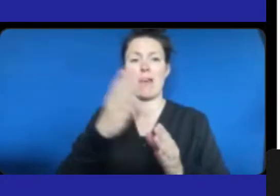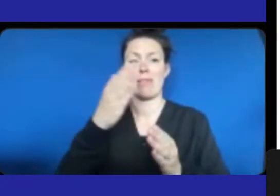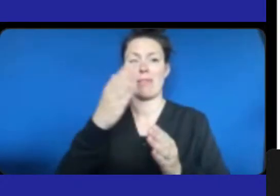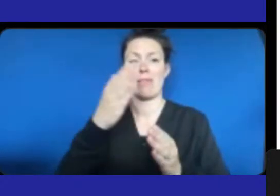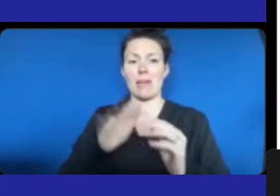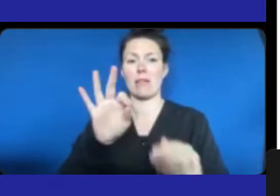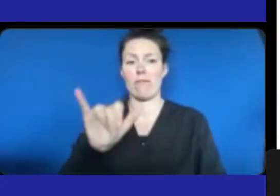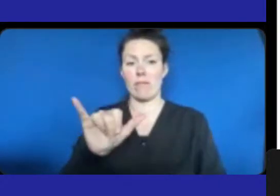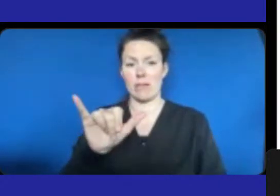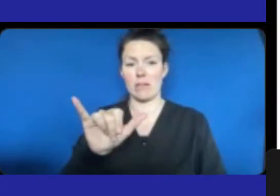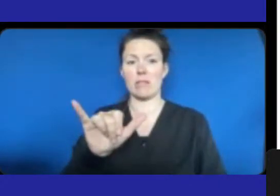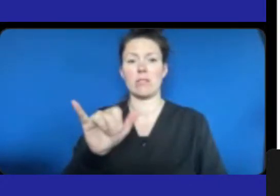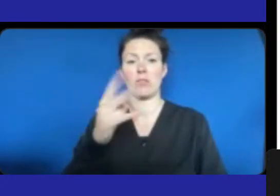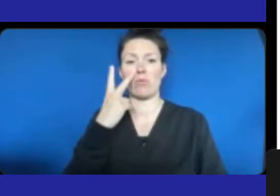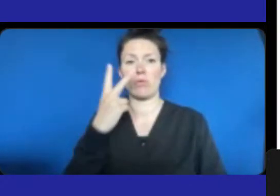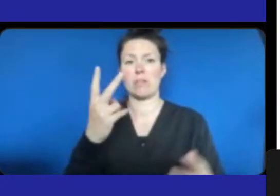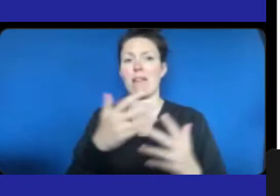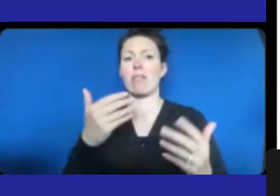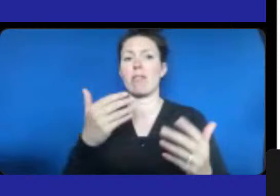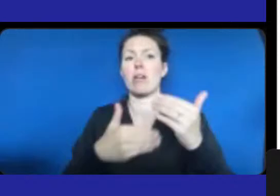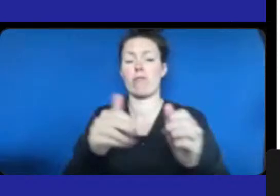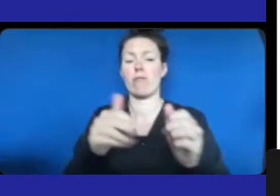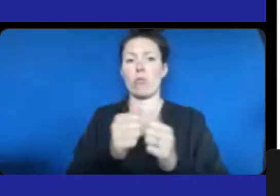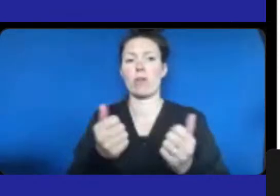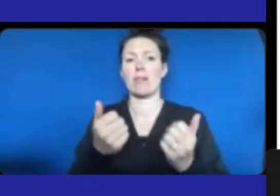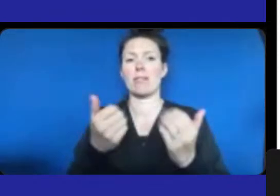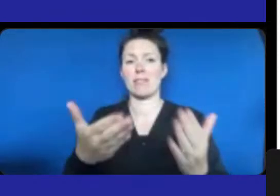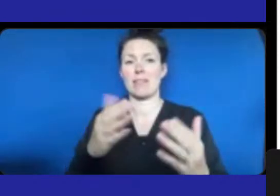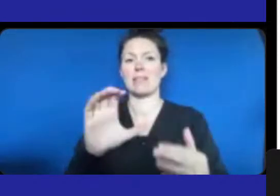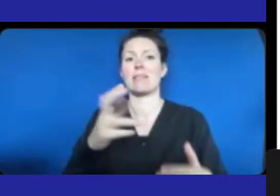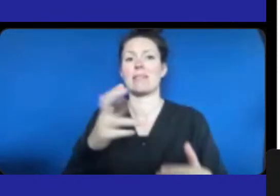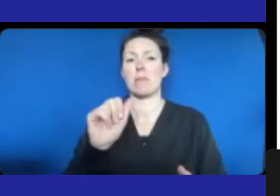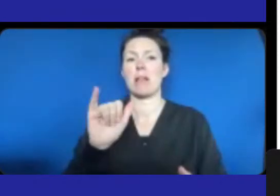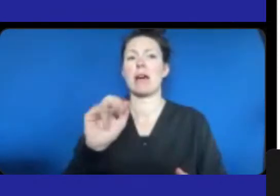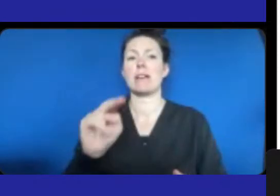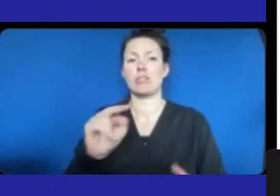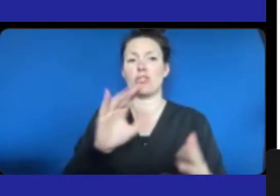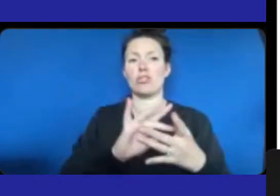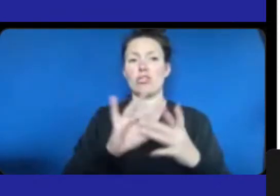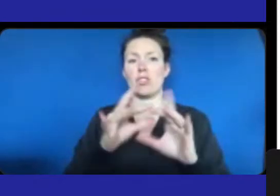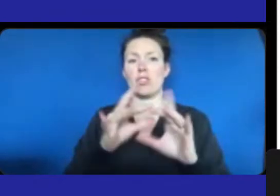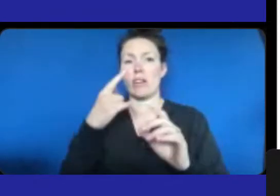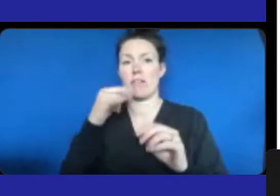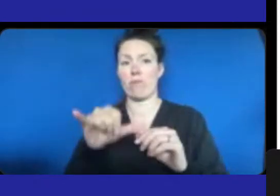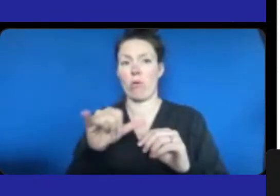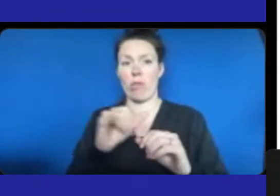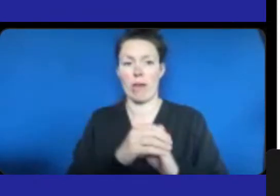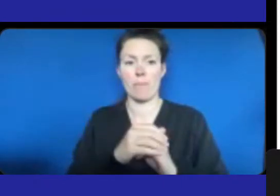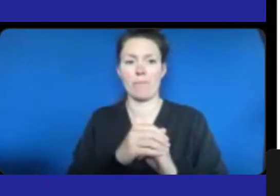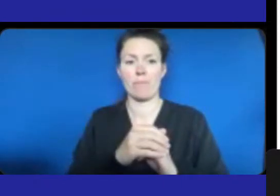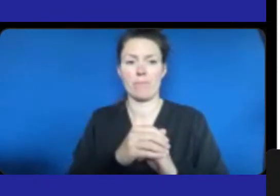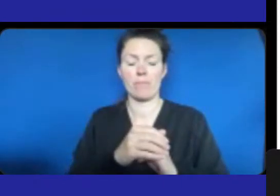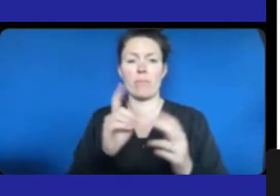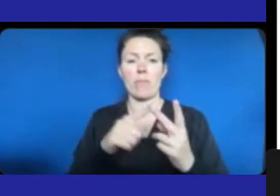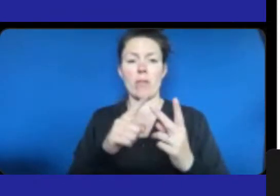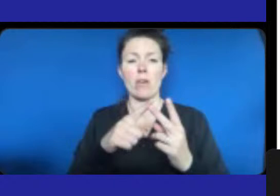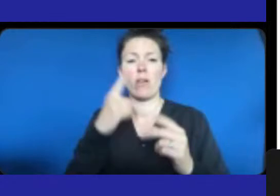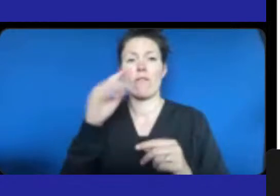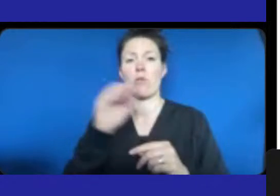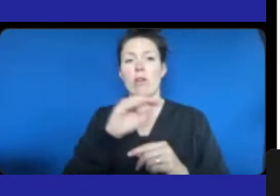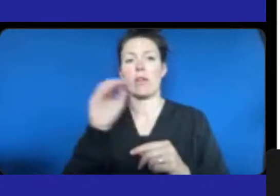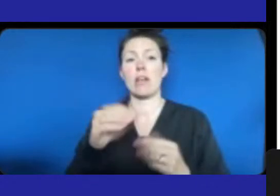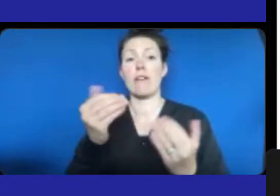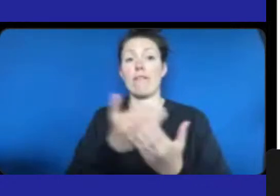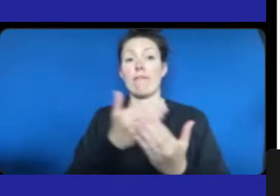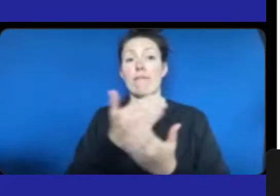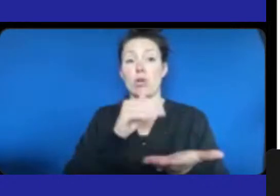A tremendous amount of progress by our supply chain and other teams on that. And then on the percentage of new physician